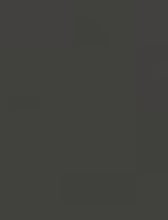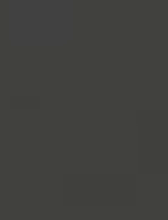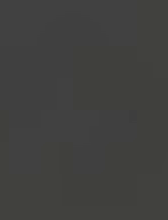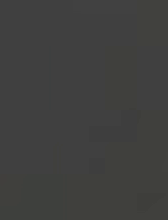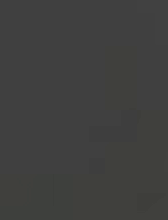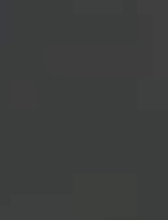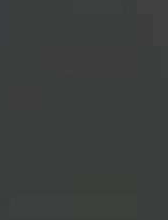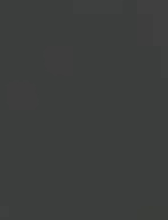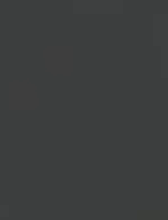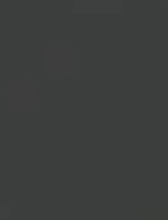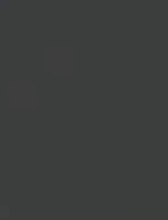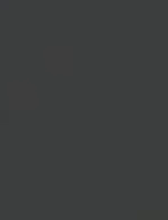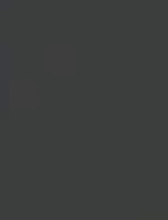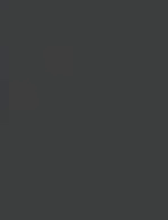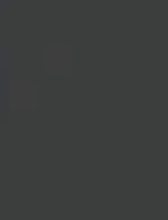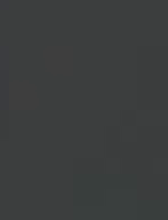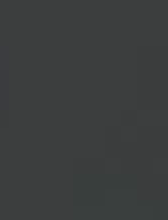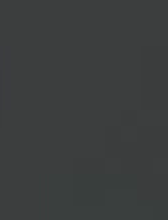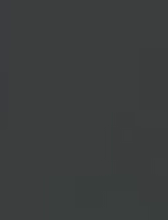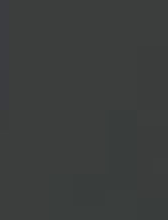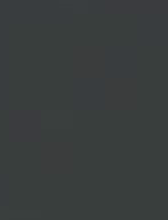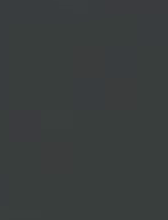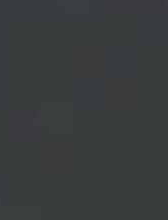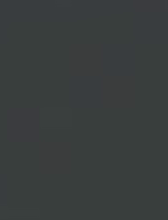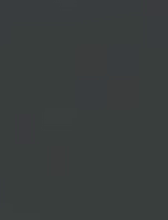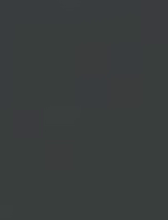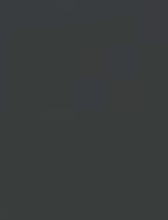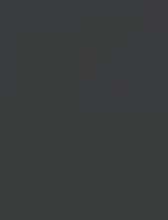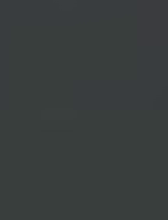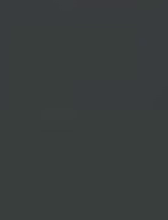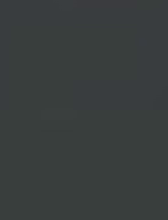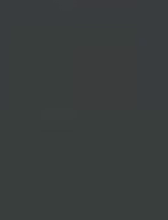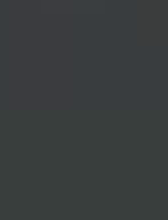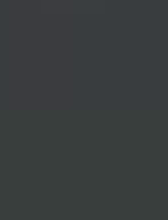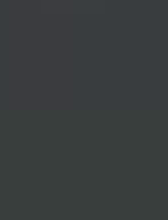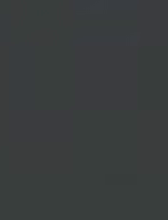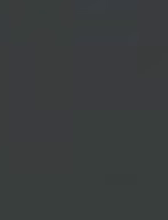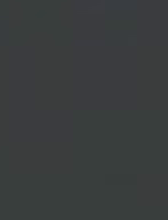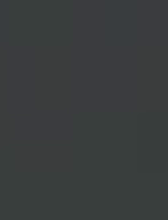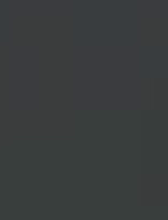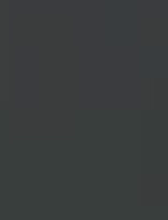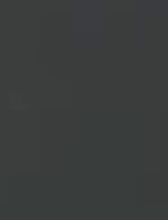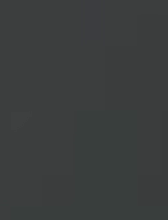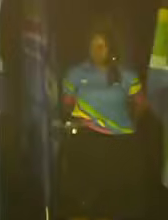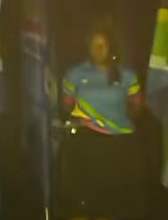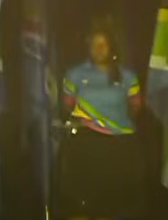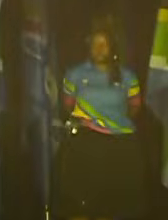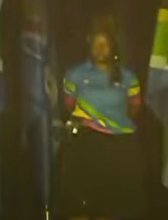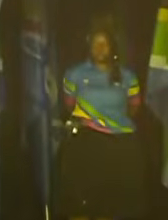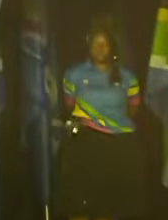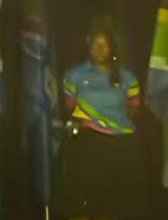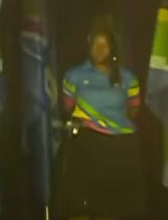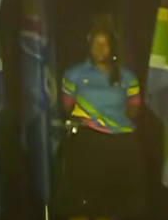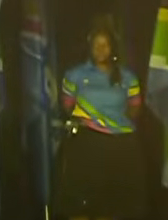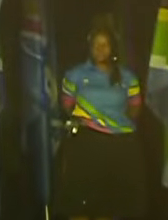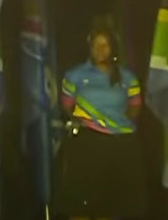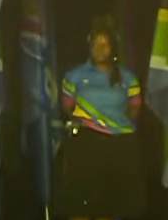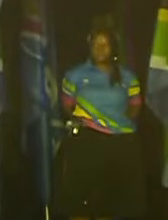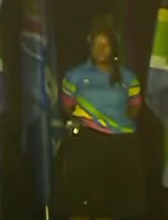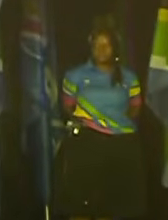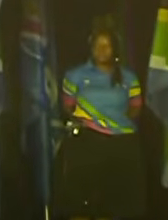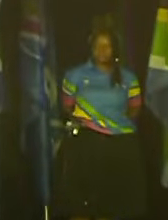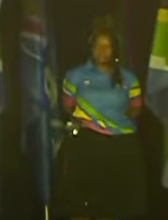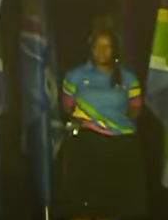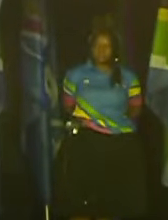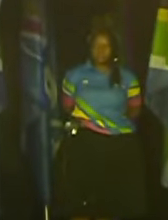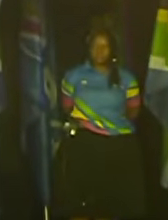and your commitments, but our resources to turn our ideas into results. So let me start with the first one from 2023. The